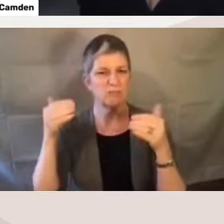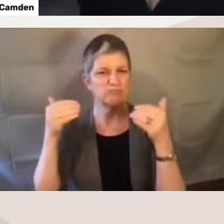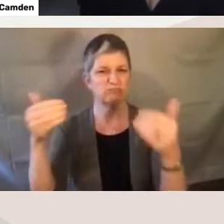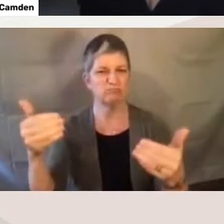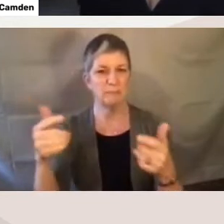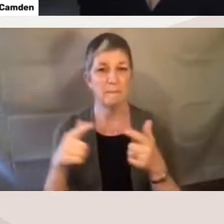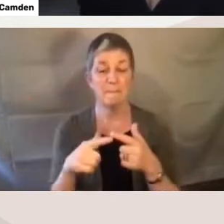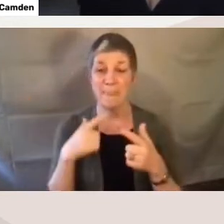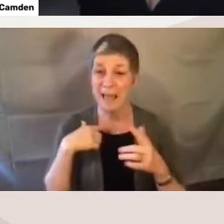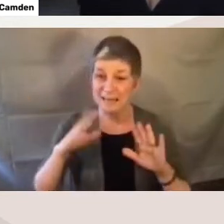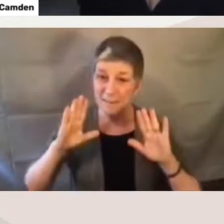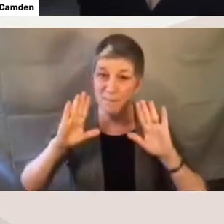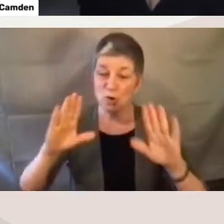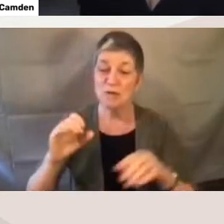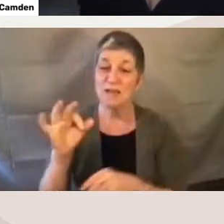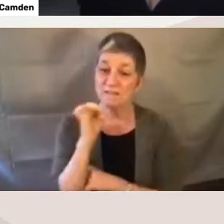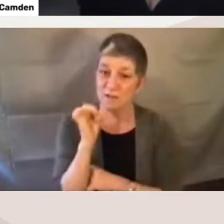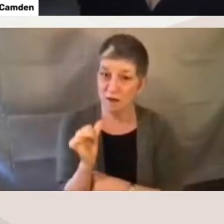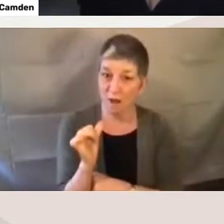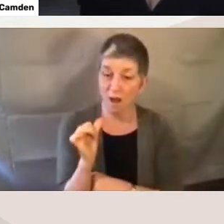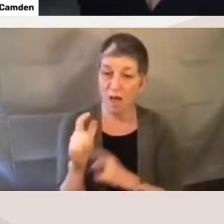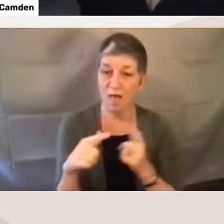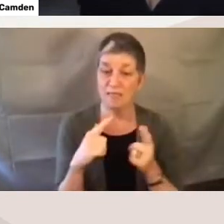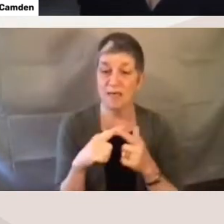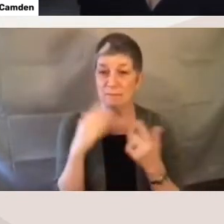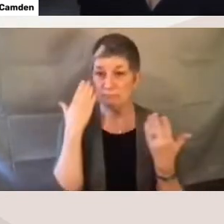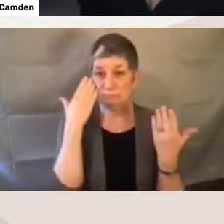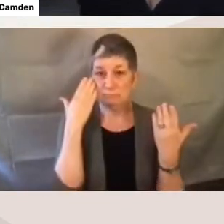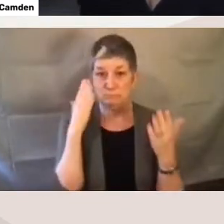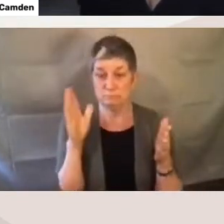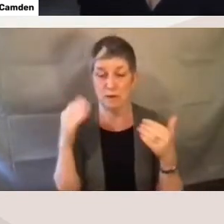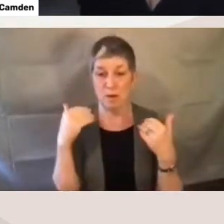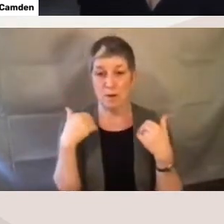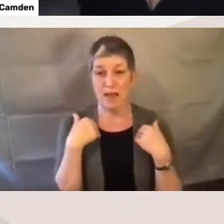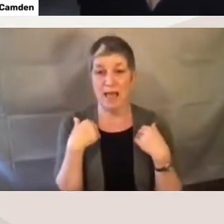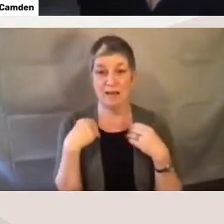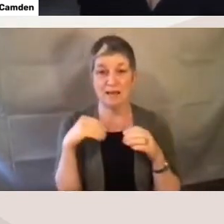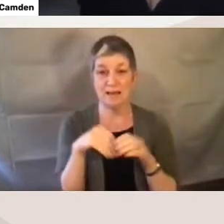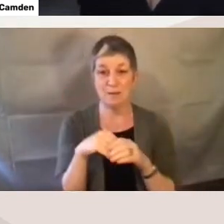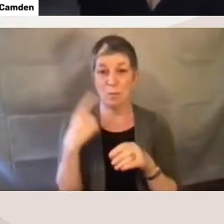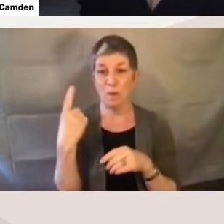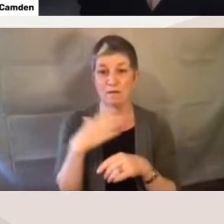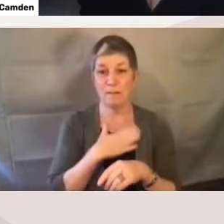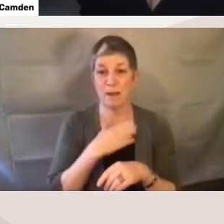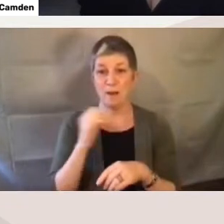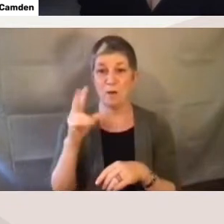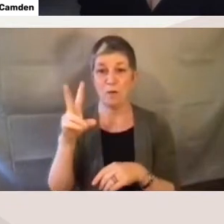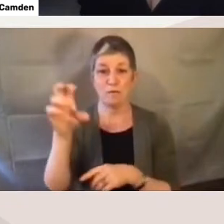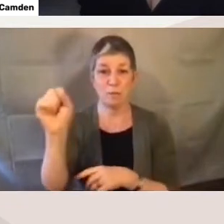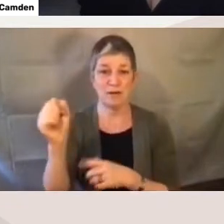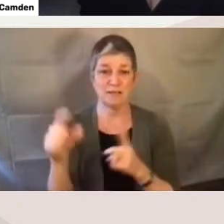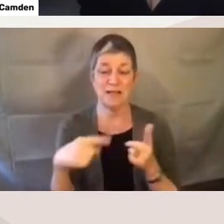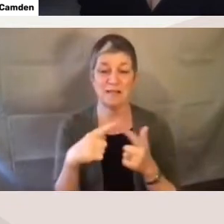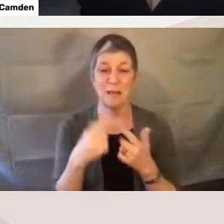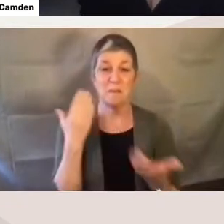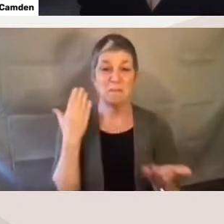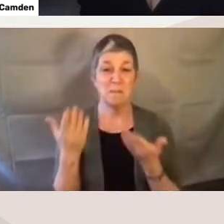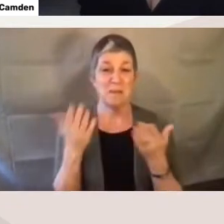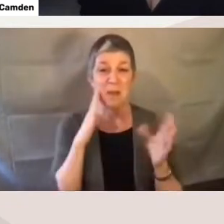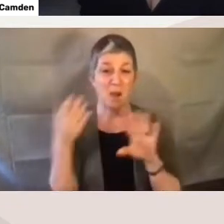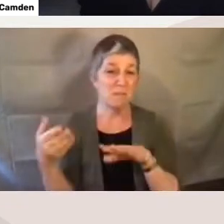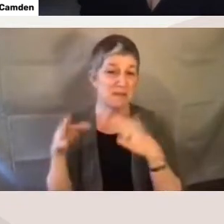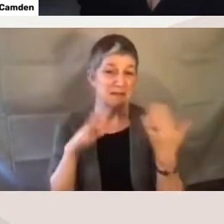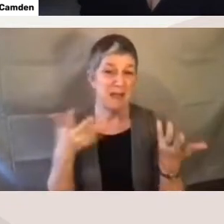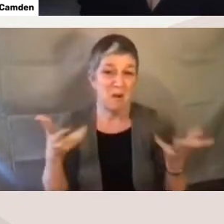I kept on pushing, because if not, I wouldn't have known I had it in one of my ovaries, and I would have, who knows where I would be. I may not have been here talking